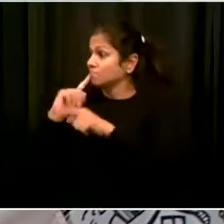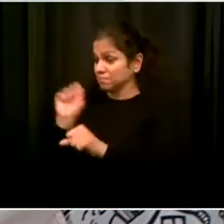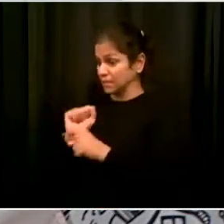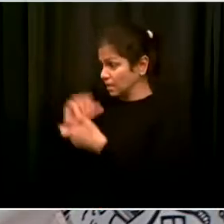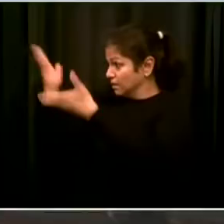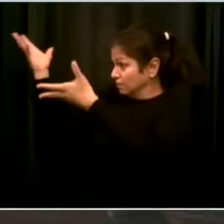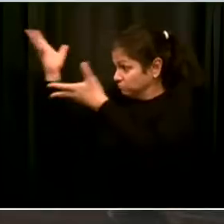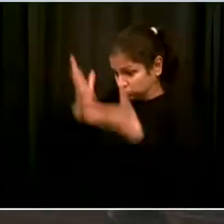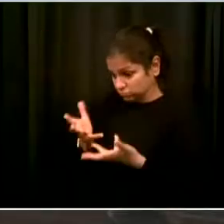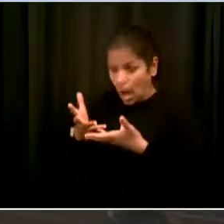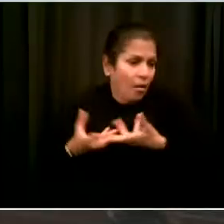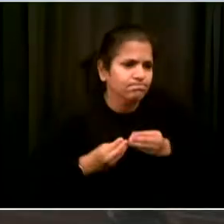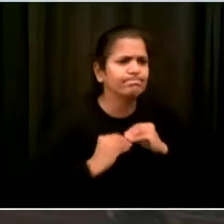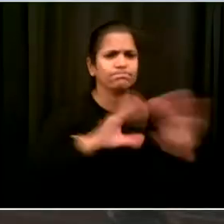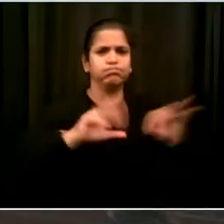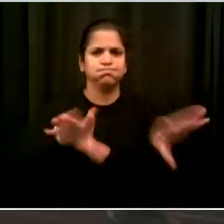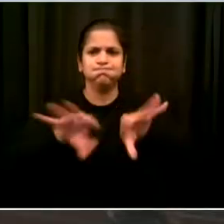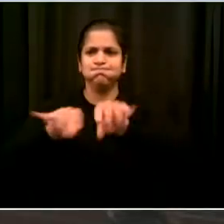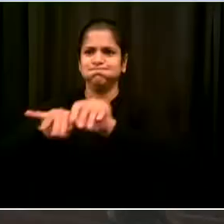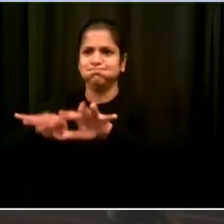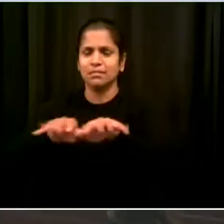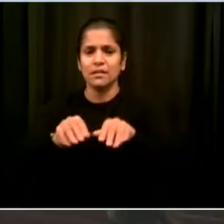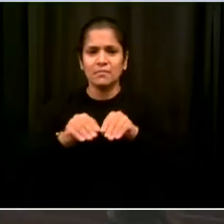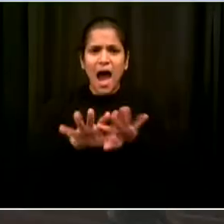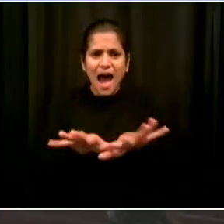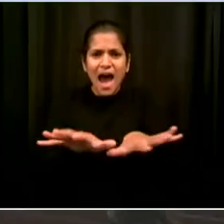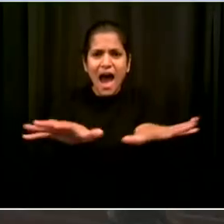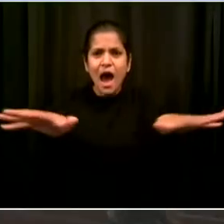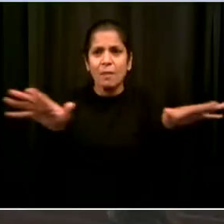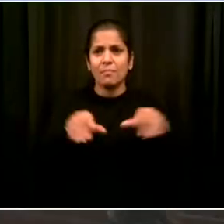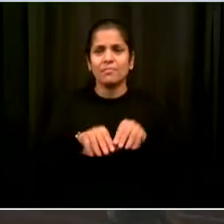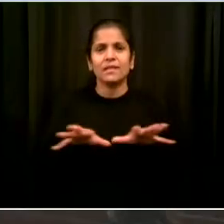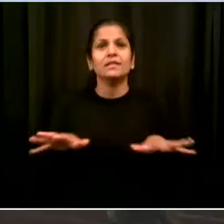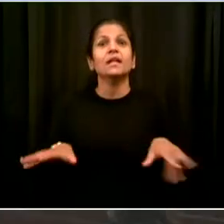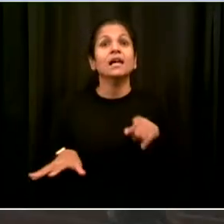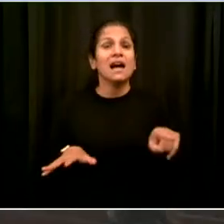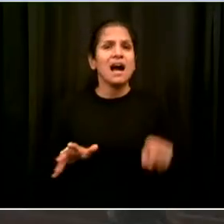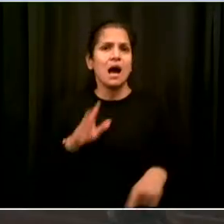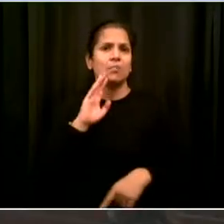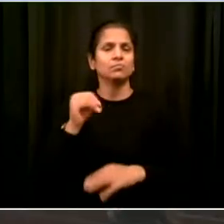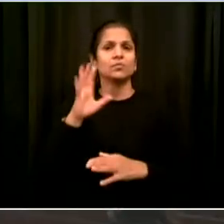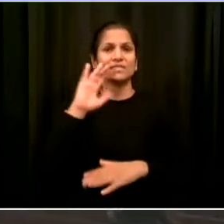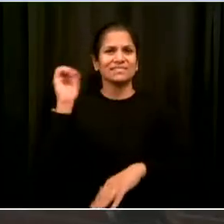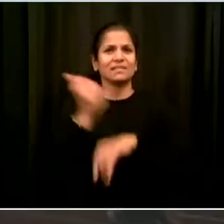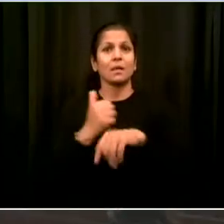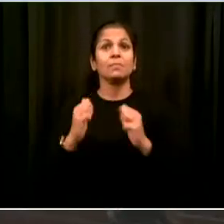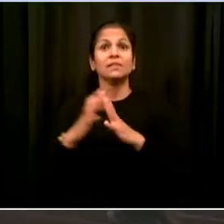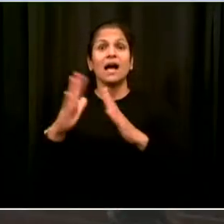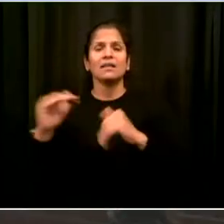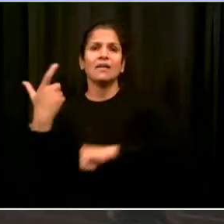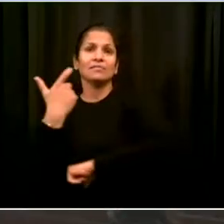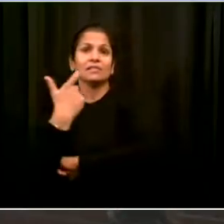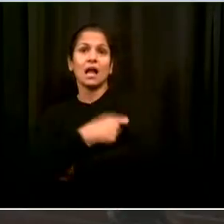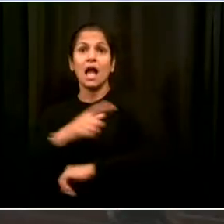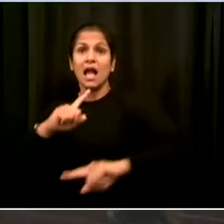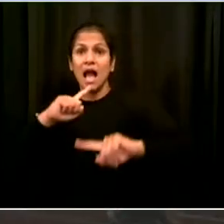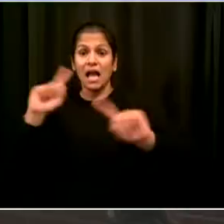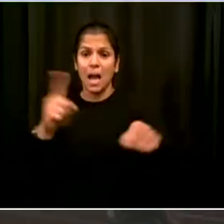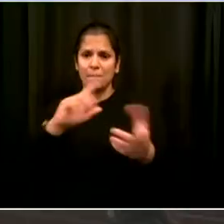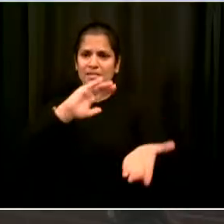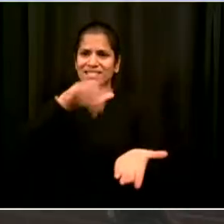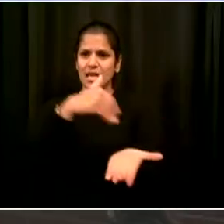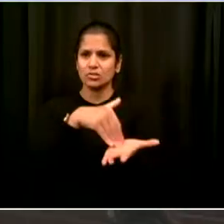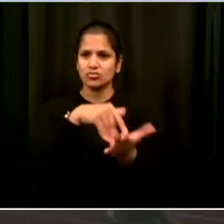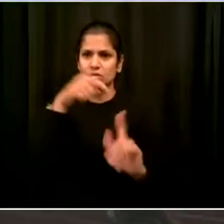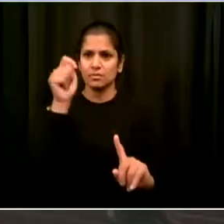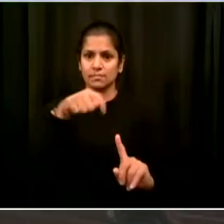our vaccine command center opens on Monday. The vaccine command center is going to be the go-to location to